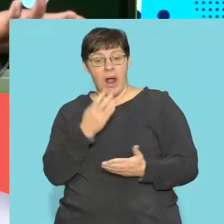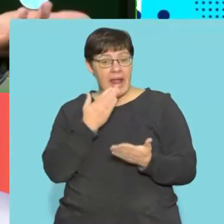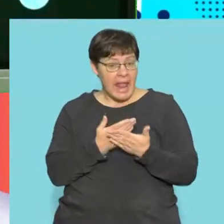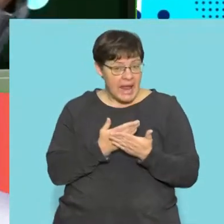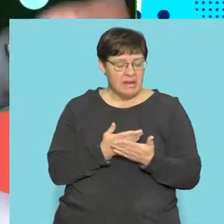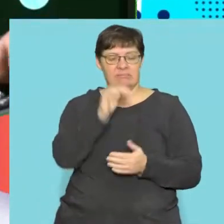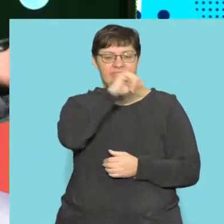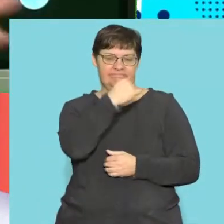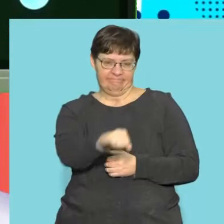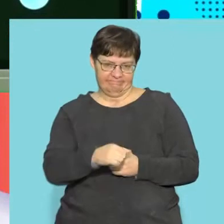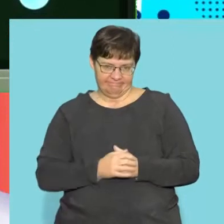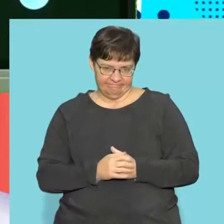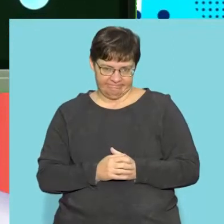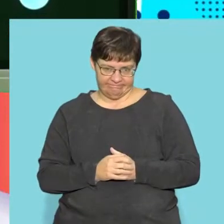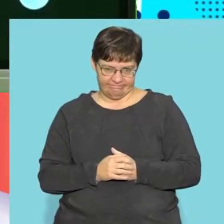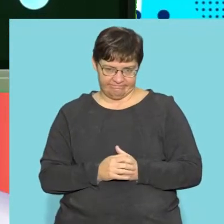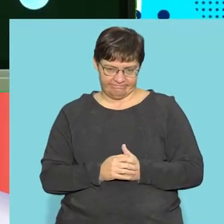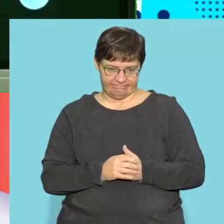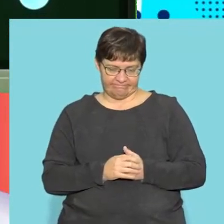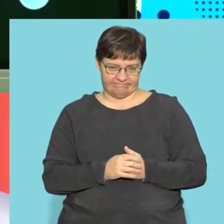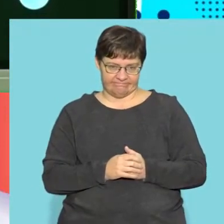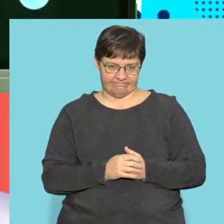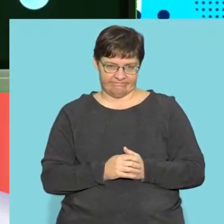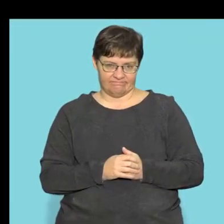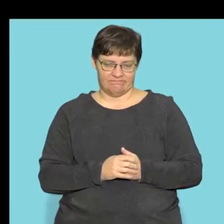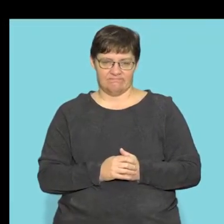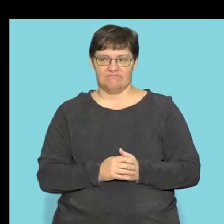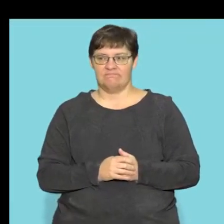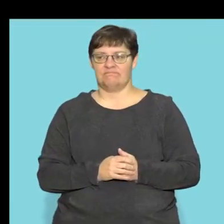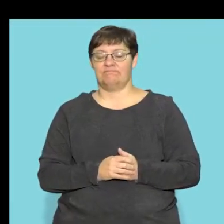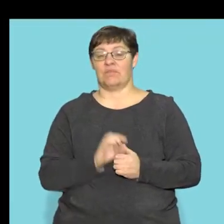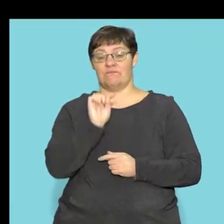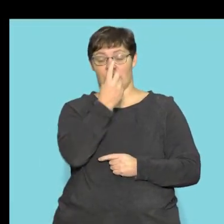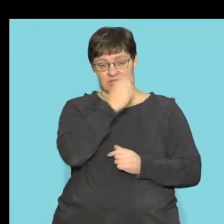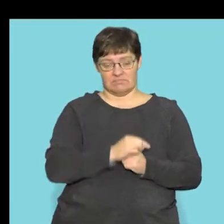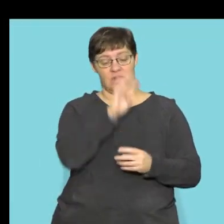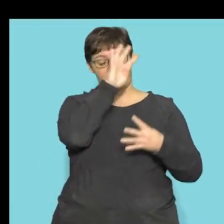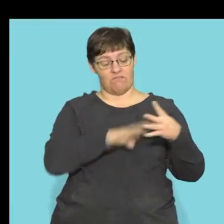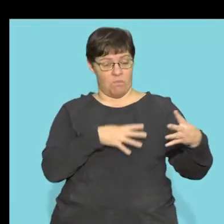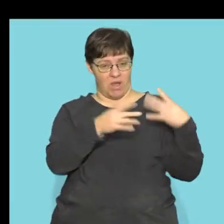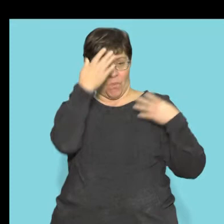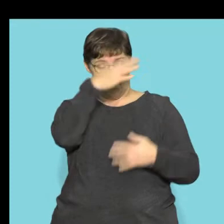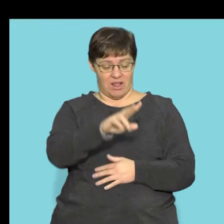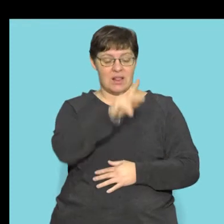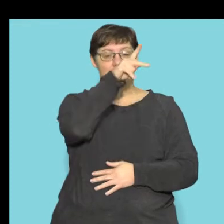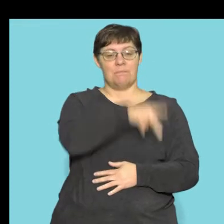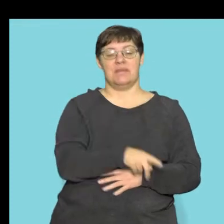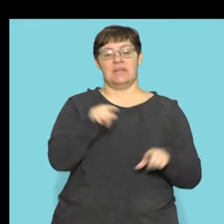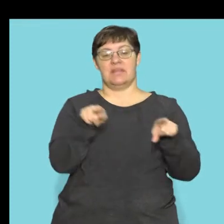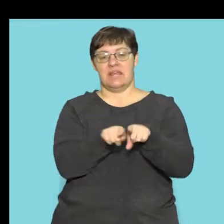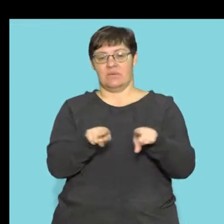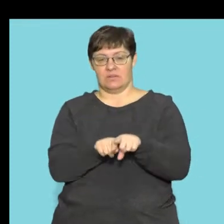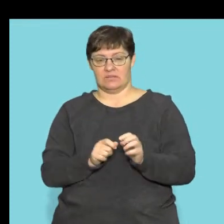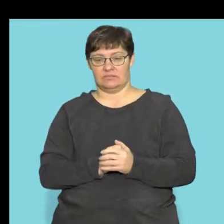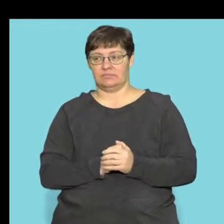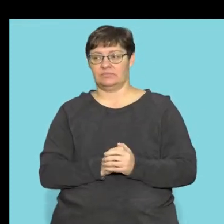be able to do all of the above that I mentioned. Now, the formula that we know here will be P